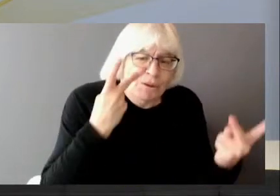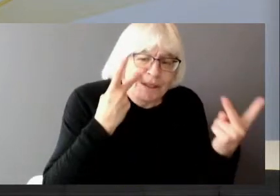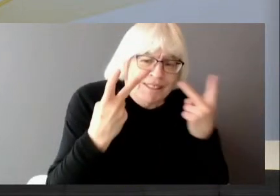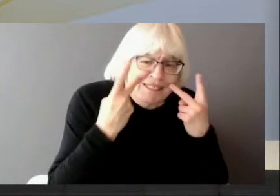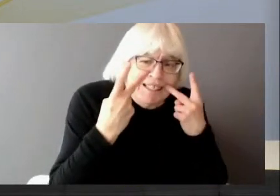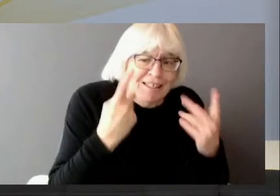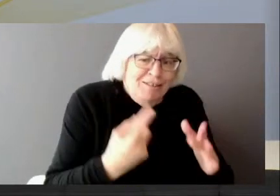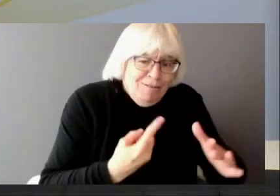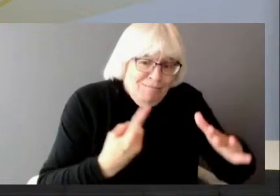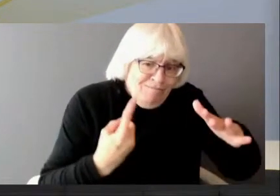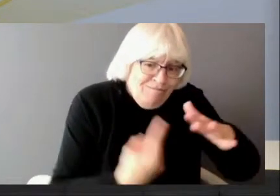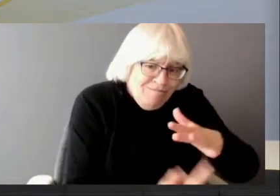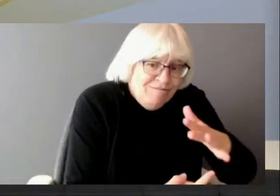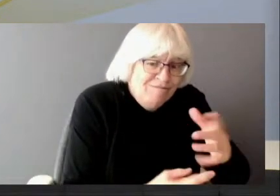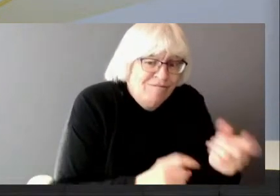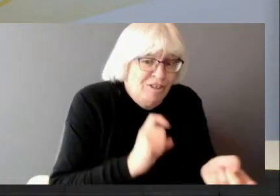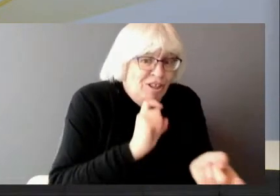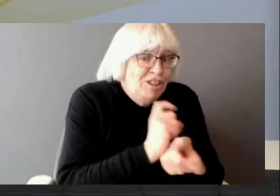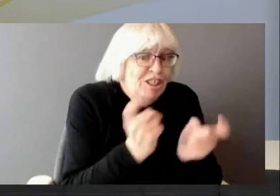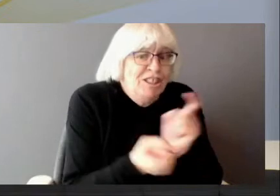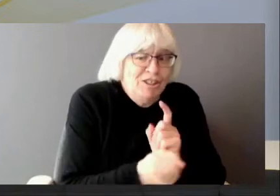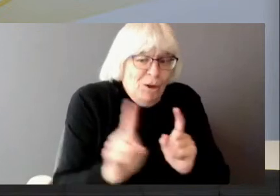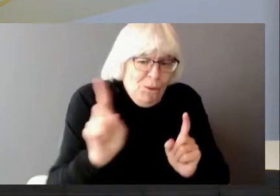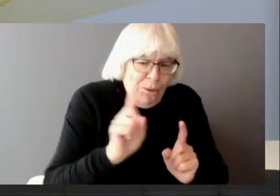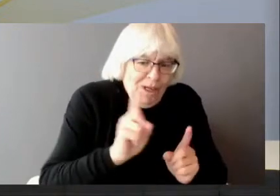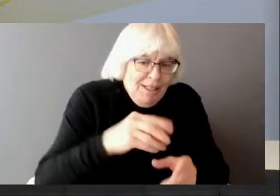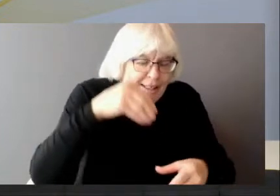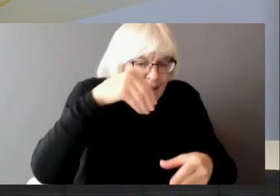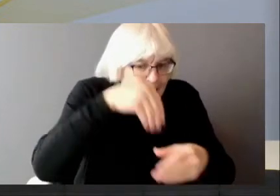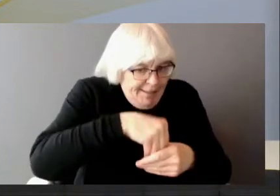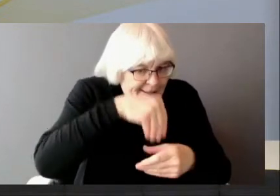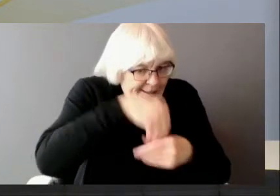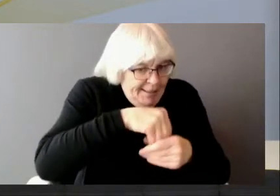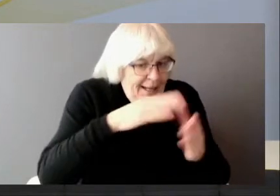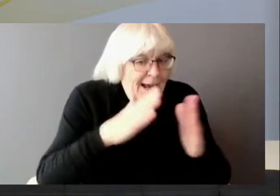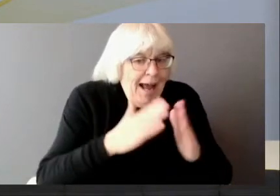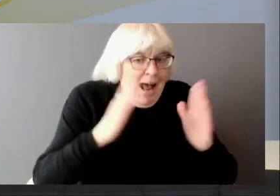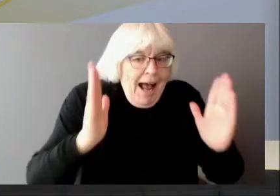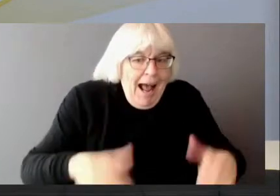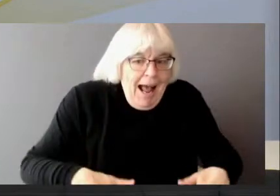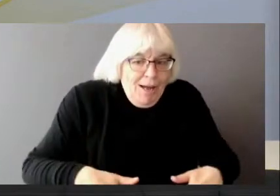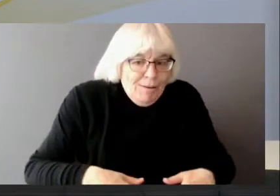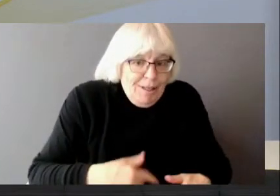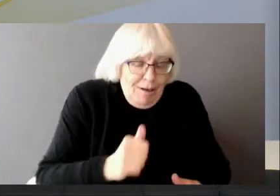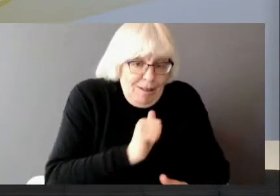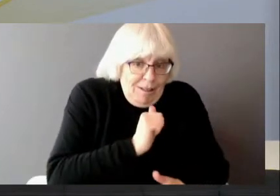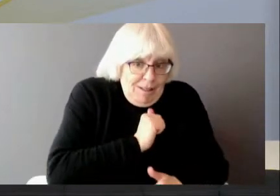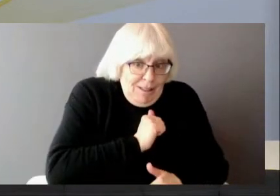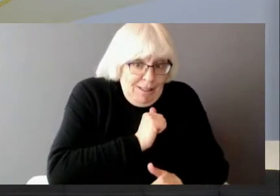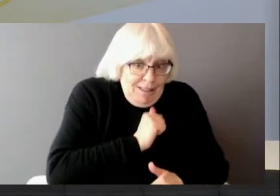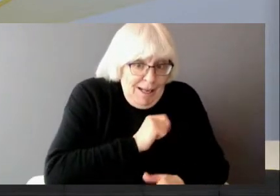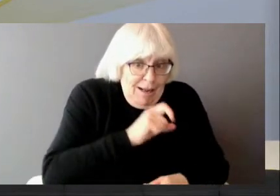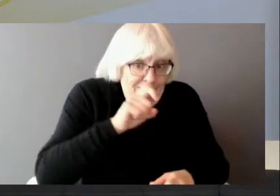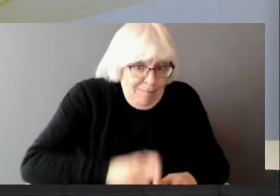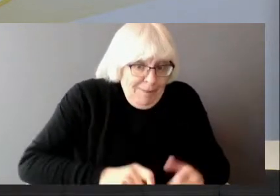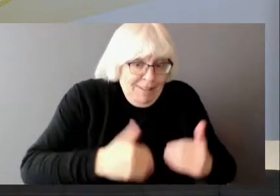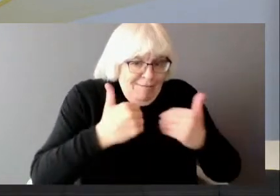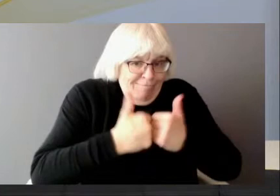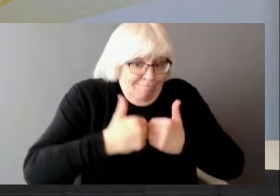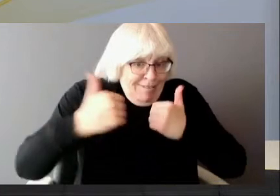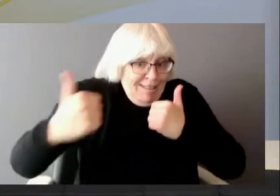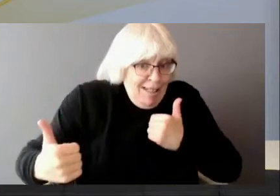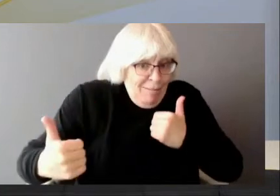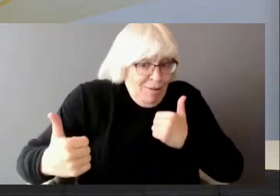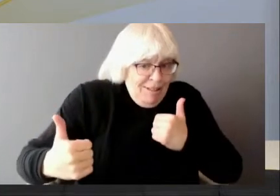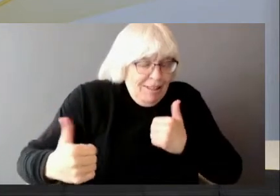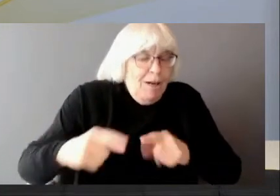have been around households, so that if you aren't able to isolate separately from others, then they're extending that quarantine